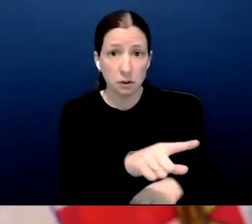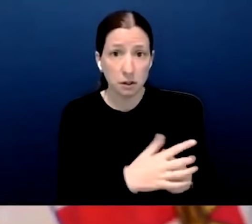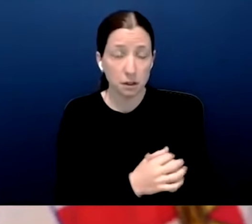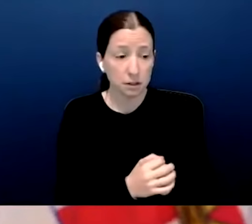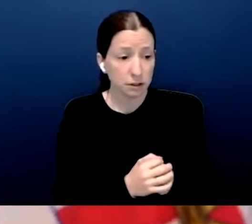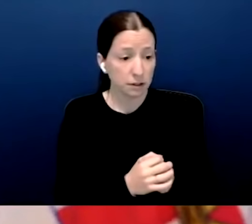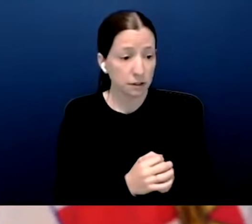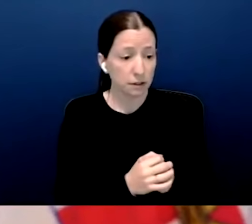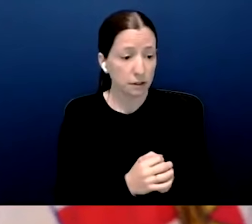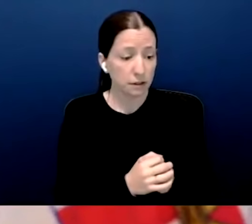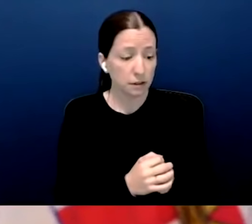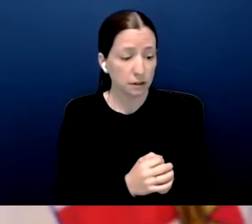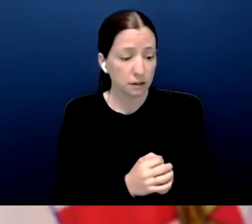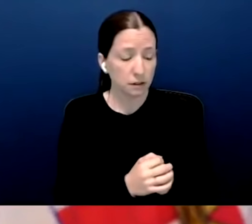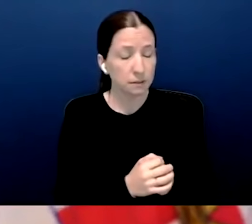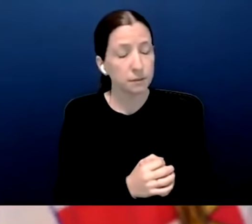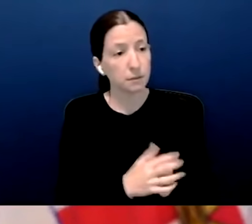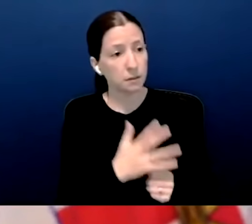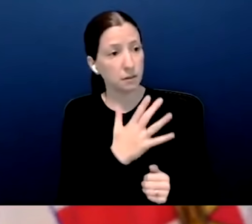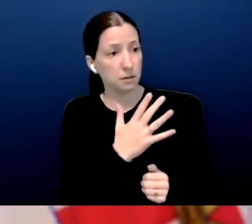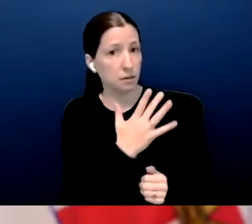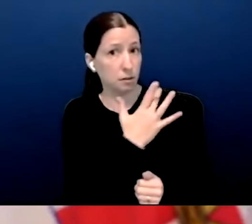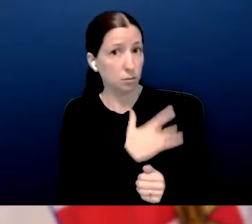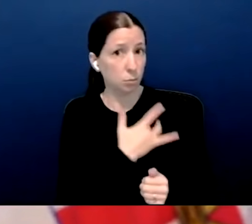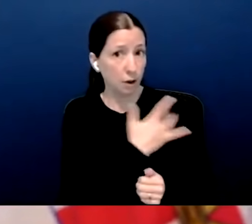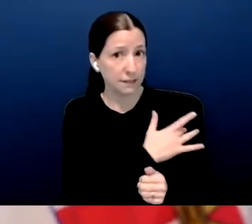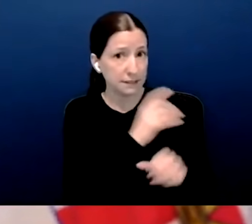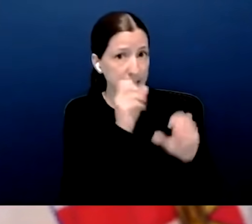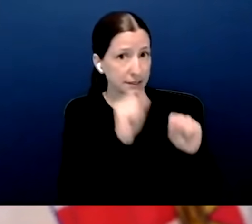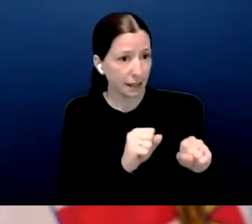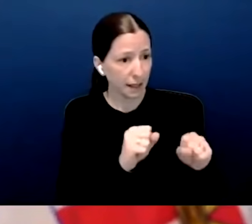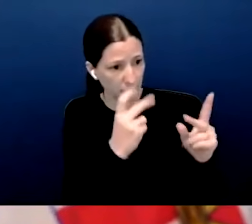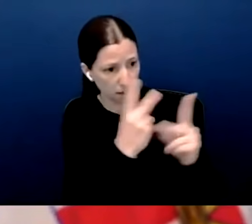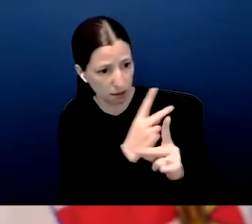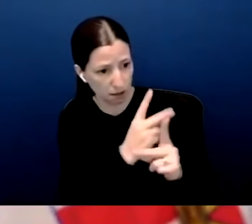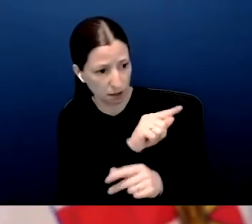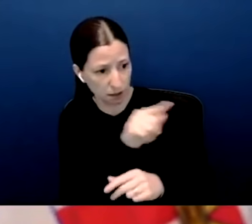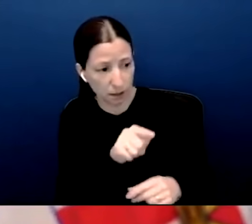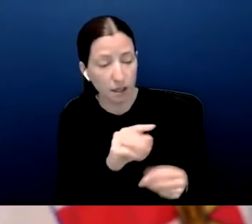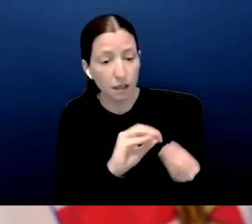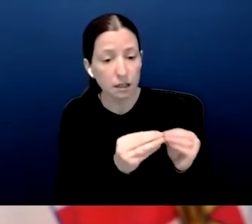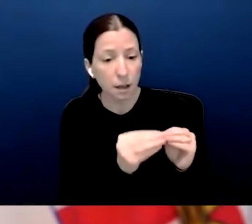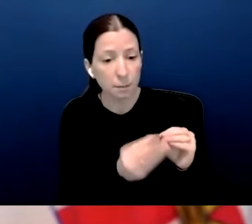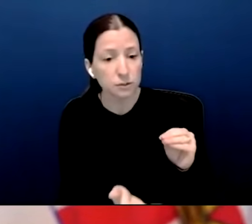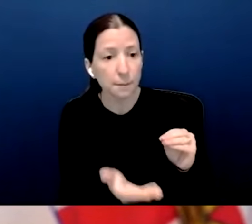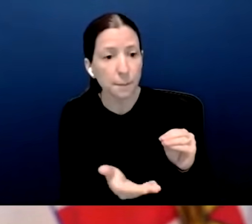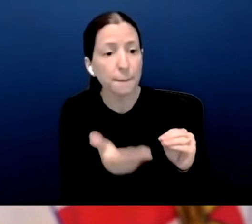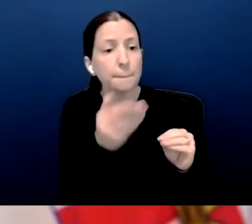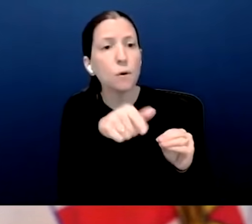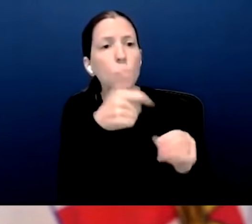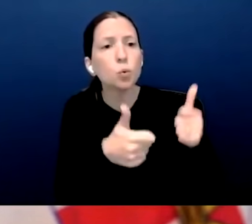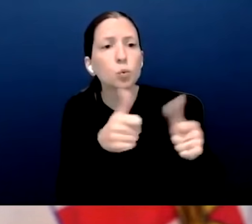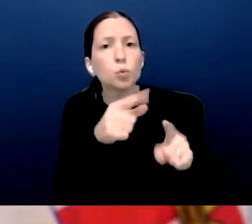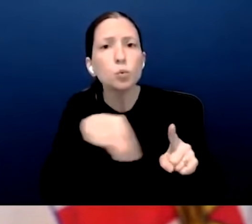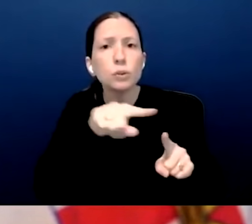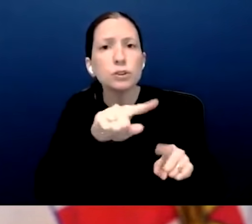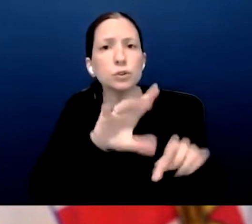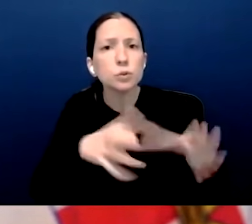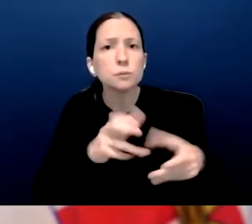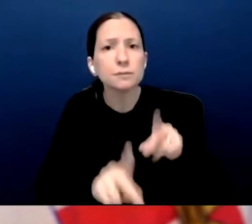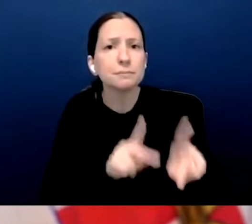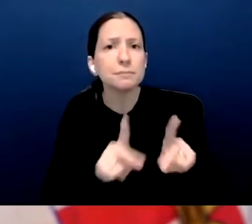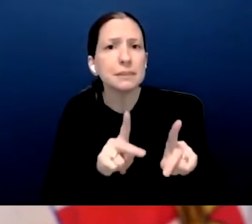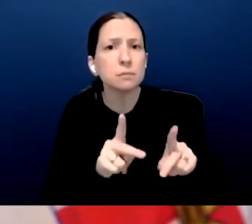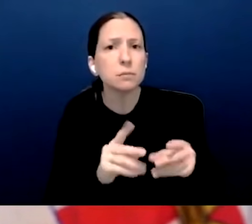Hi, Dr. Henry. My first question is, can the confident figure out which demographic is responsible for the rising cases in Northern?